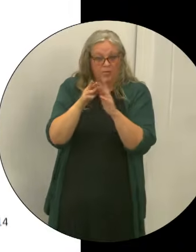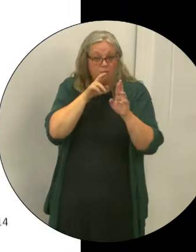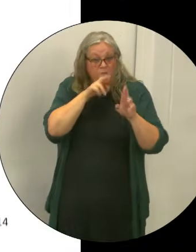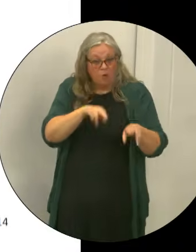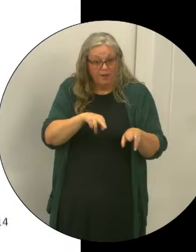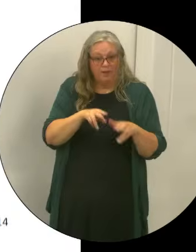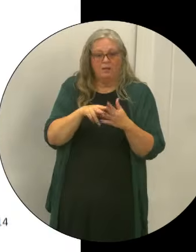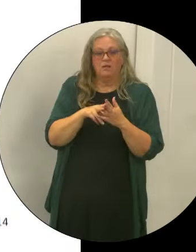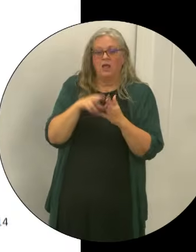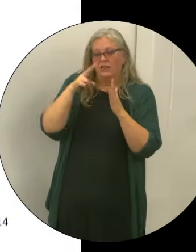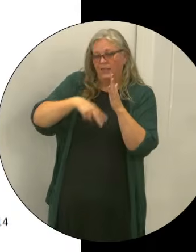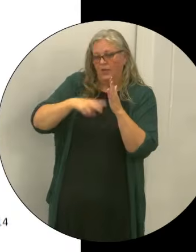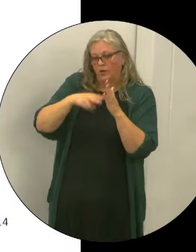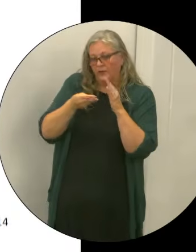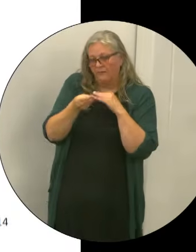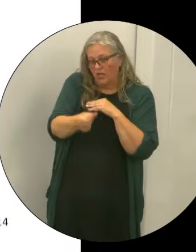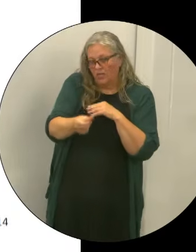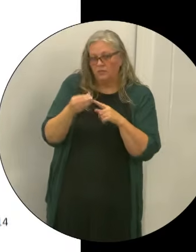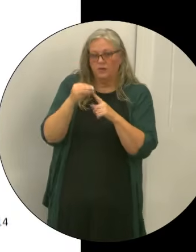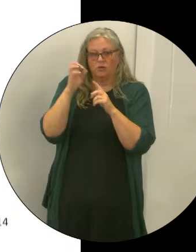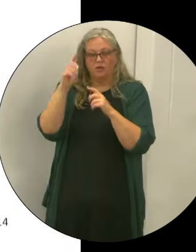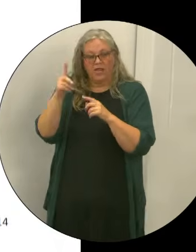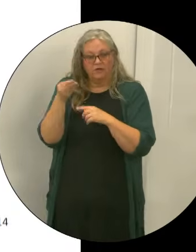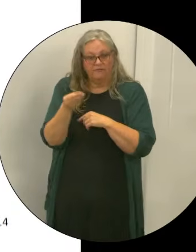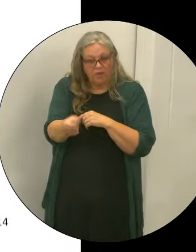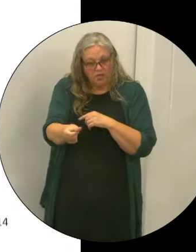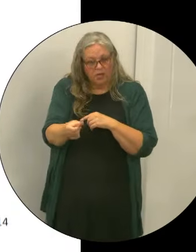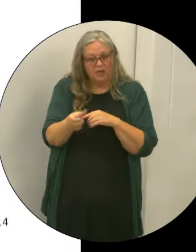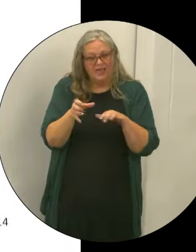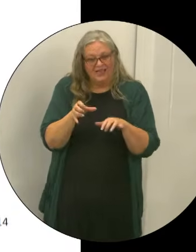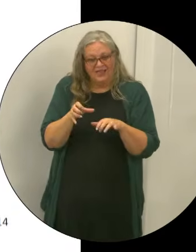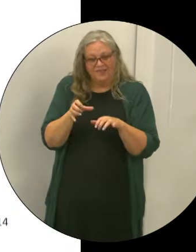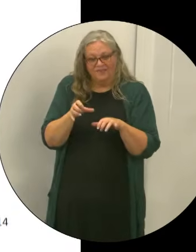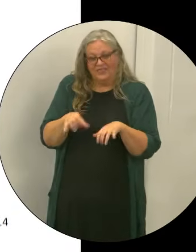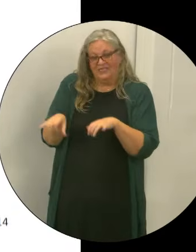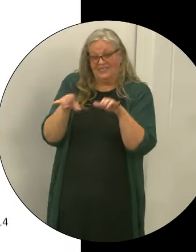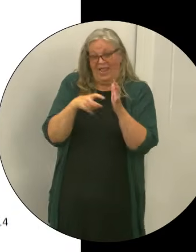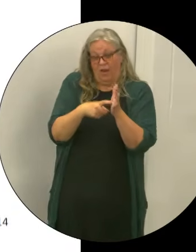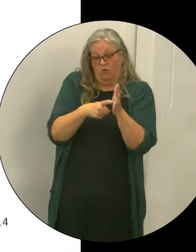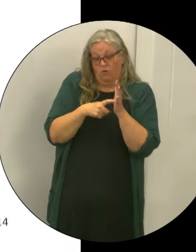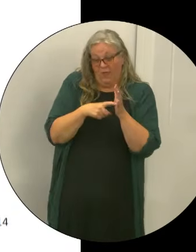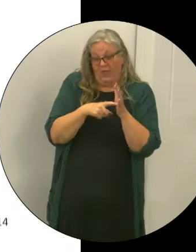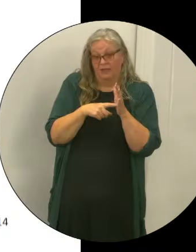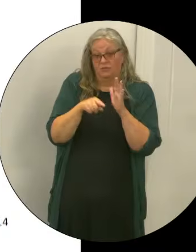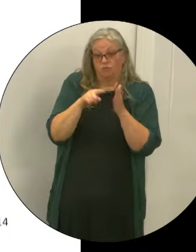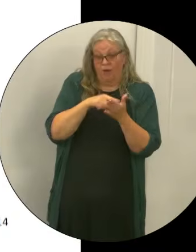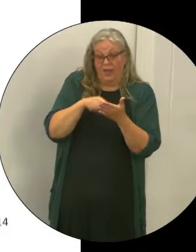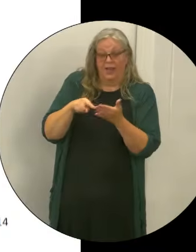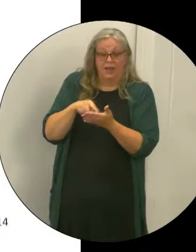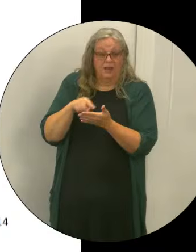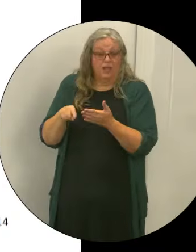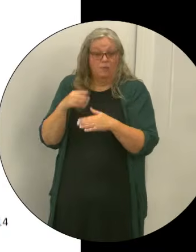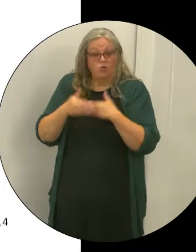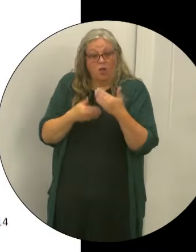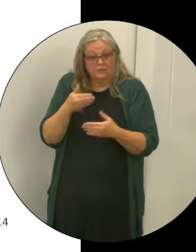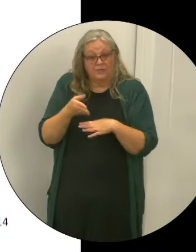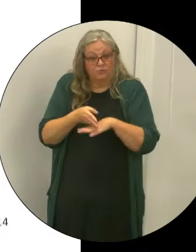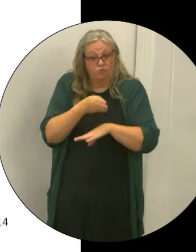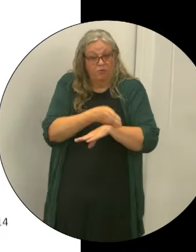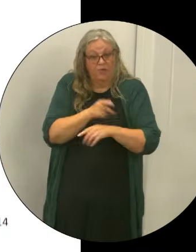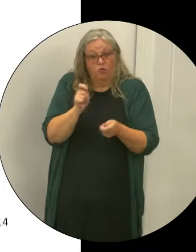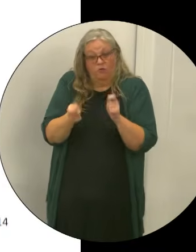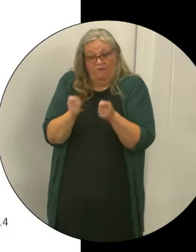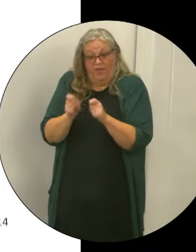literacy funding, special education funding, standards-based grading, state budgeting process improvements, refinements